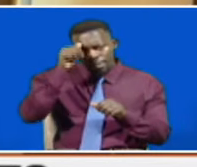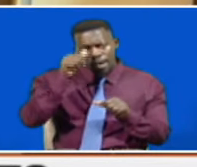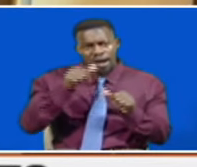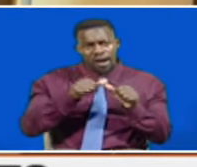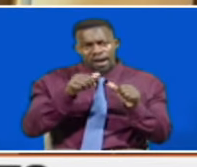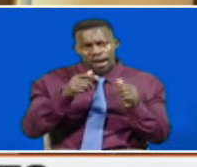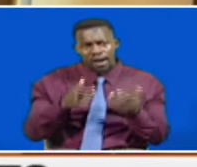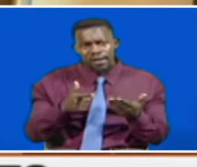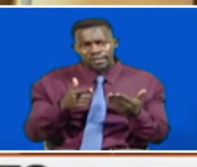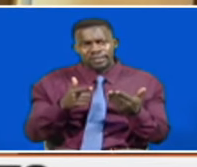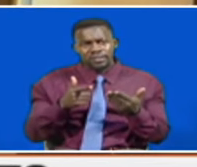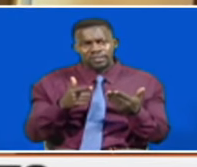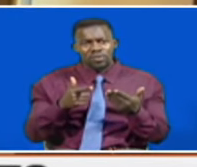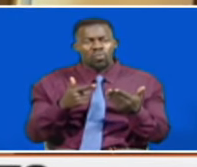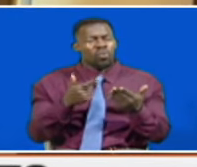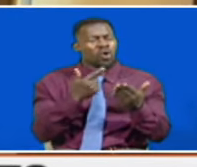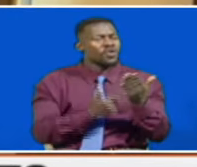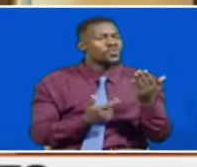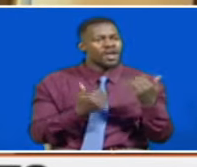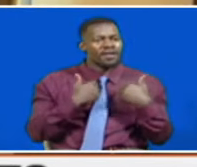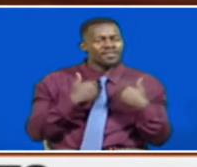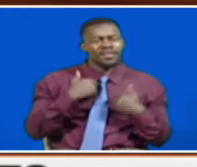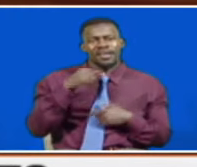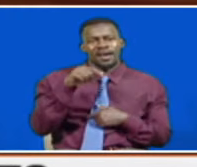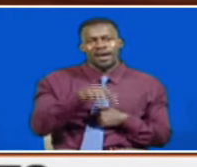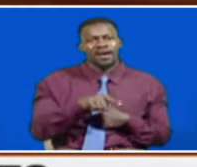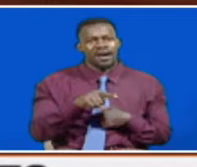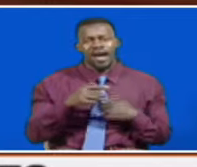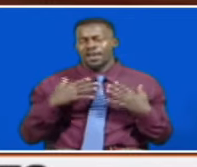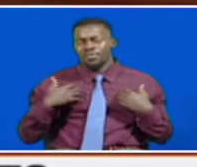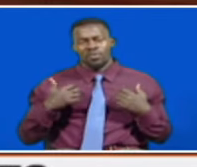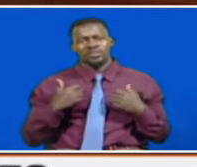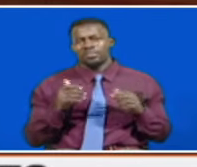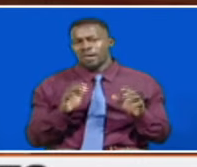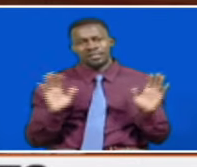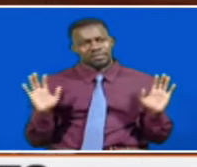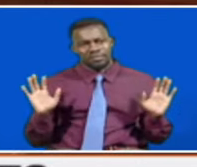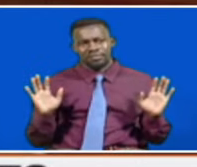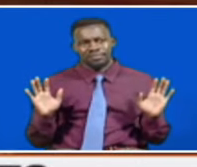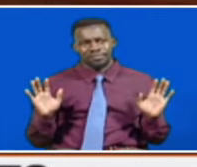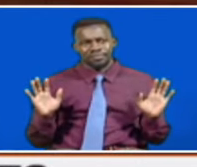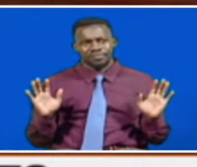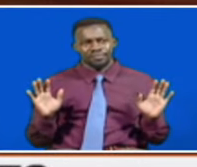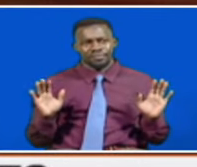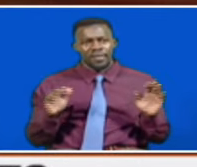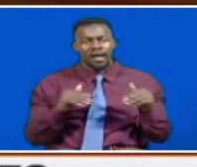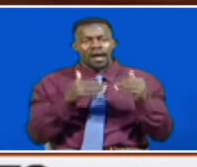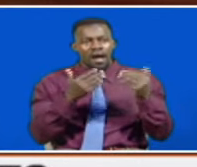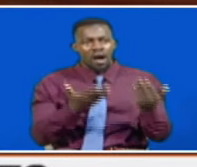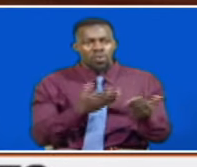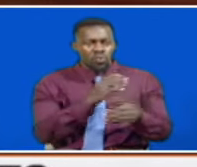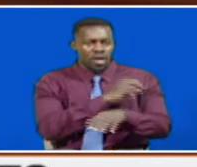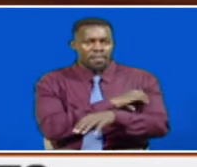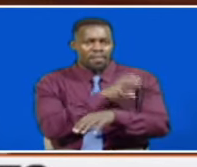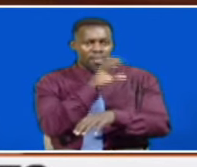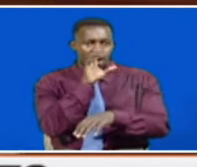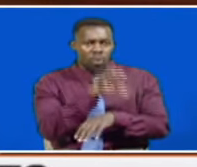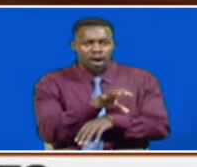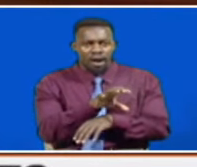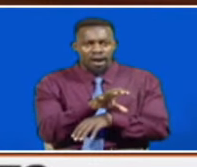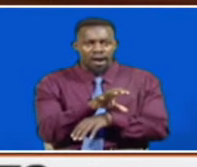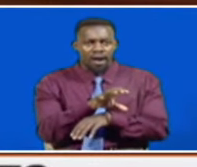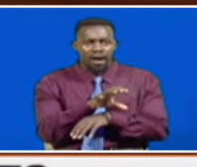earthly possession we have in this part of the country. You know, a way to empower pastoralists out of